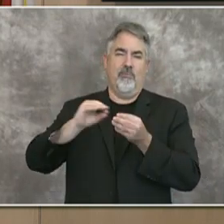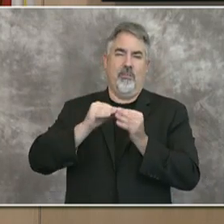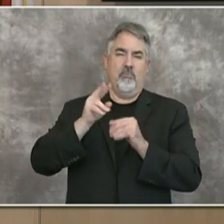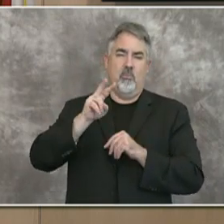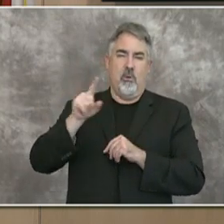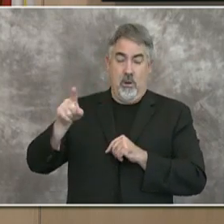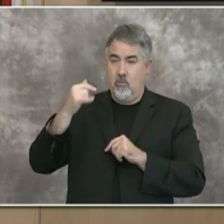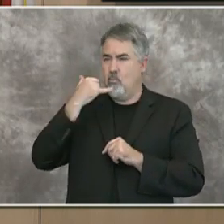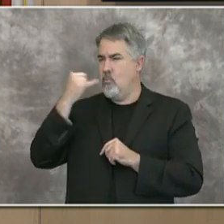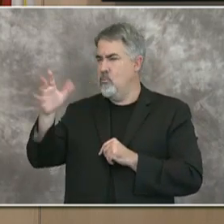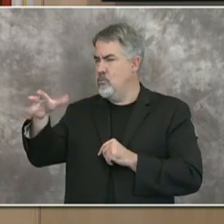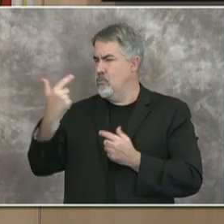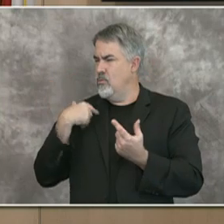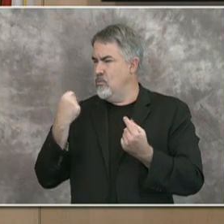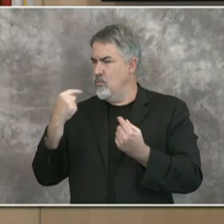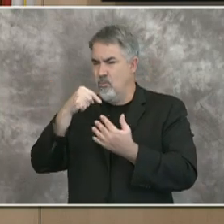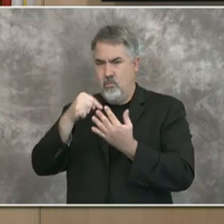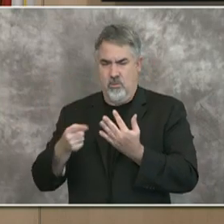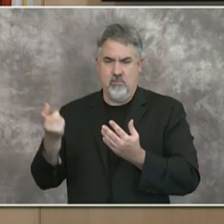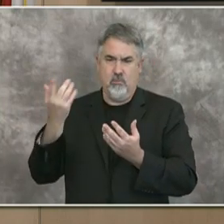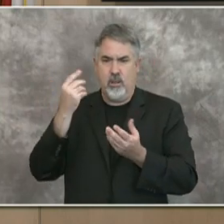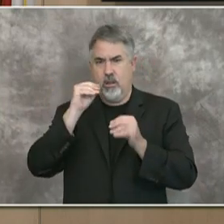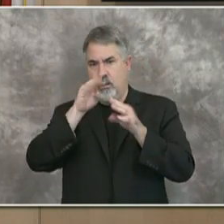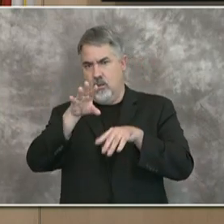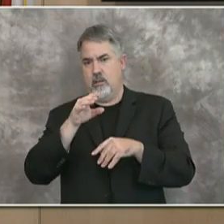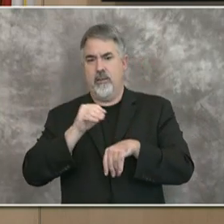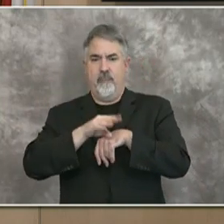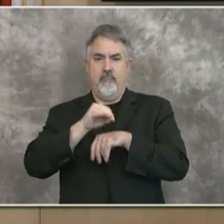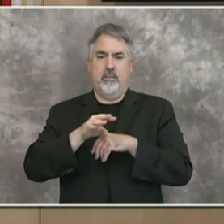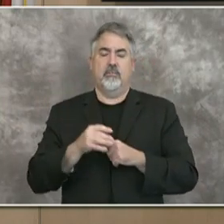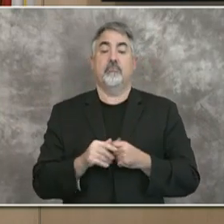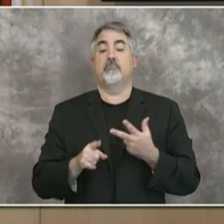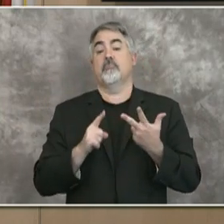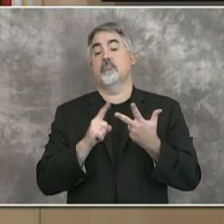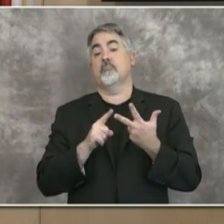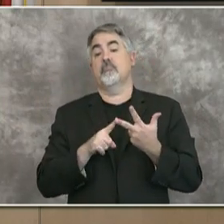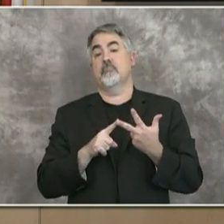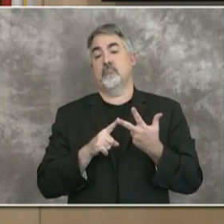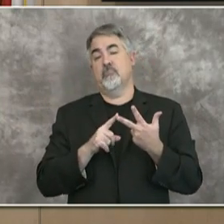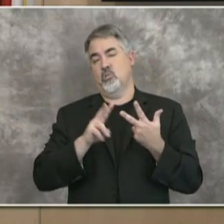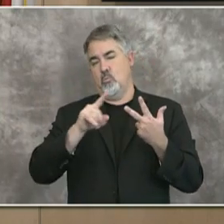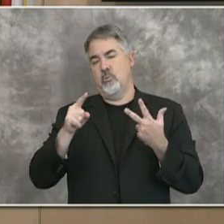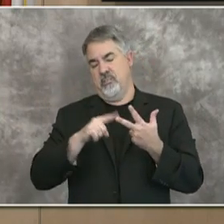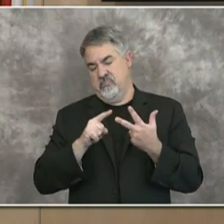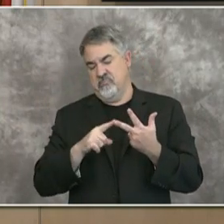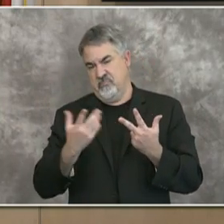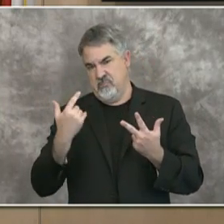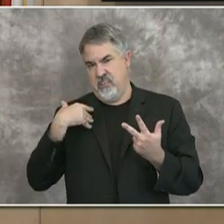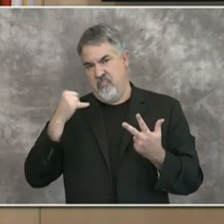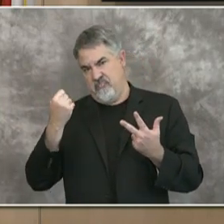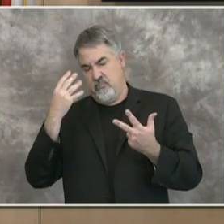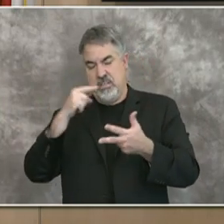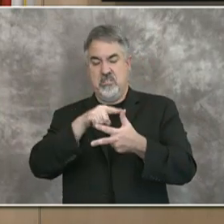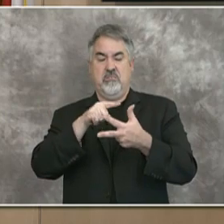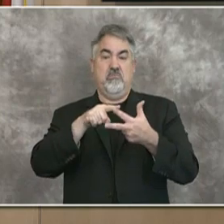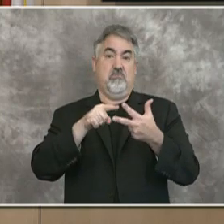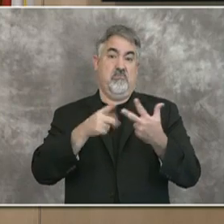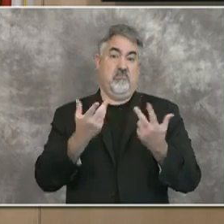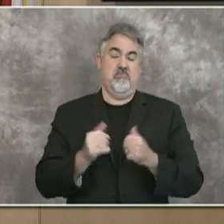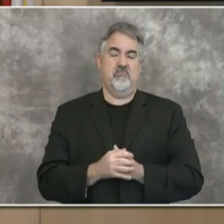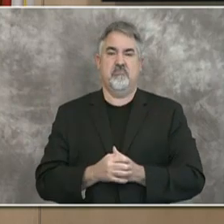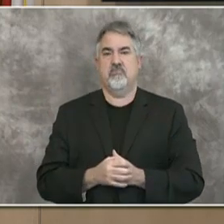the state site that has been put up, and then third would be call 211. Now let's get into an update on our T3 strategy,